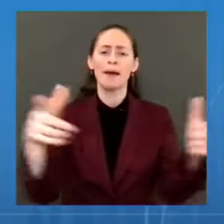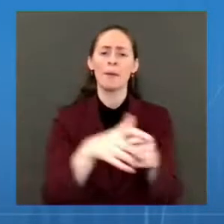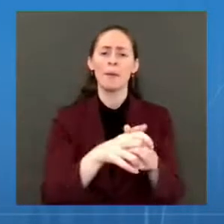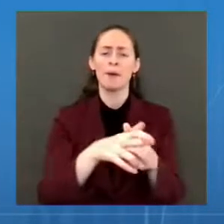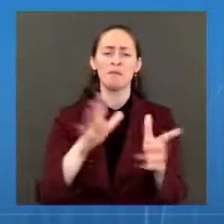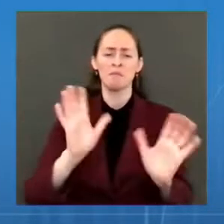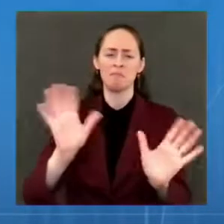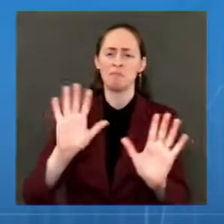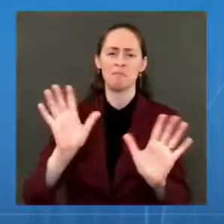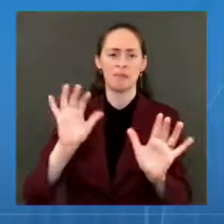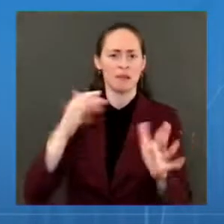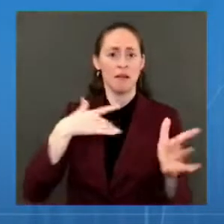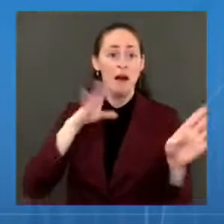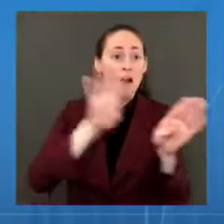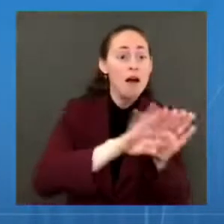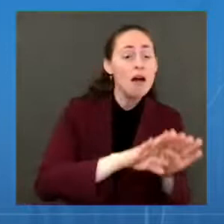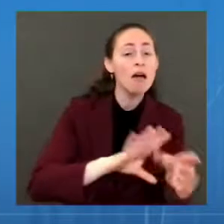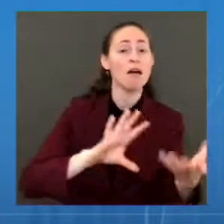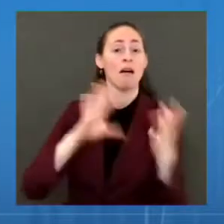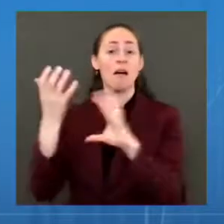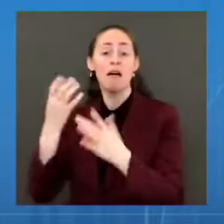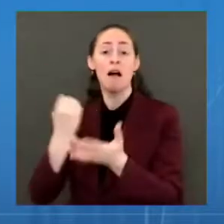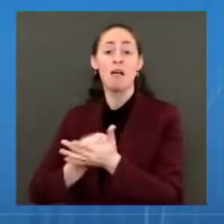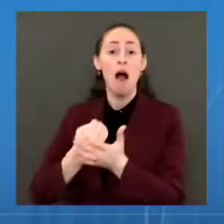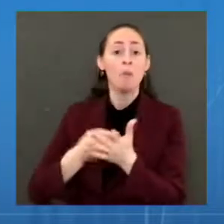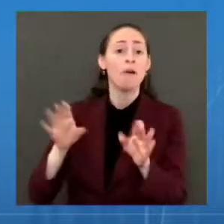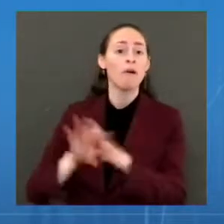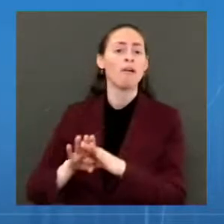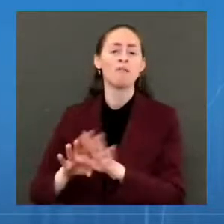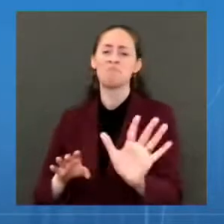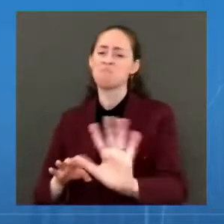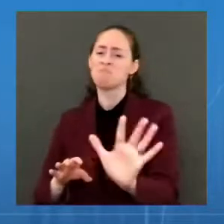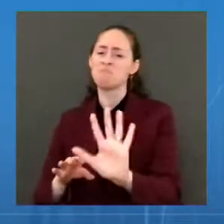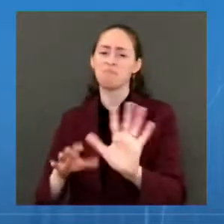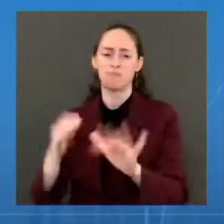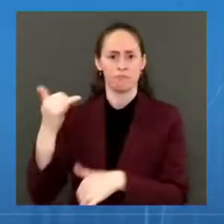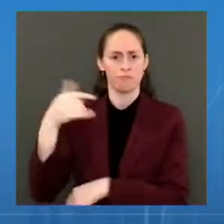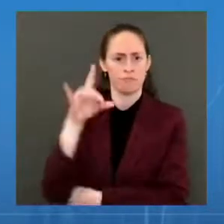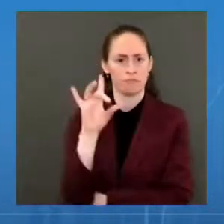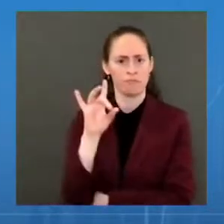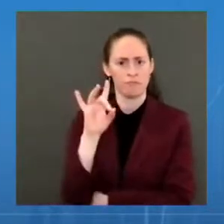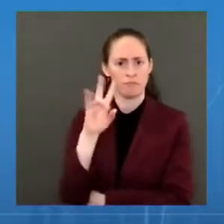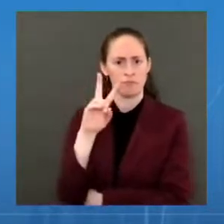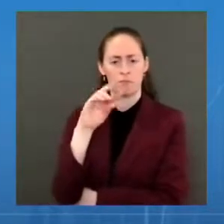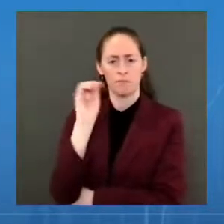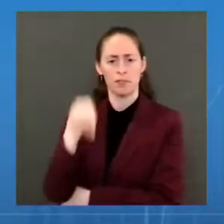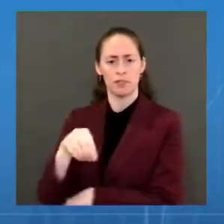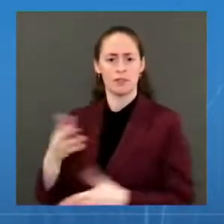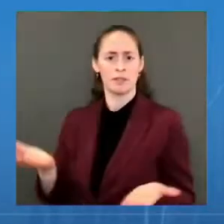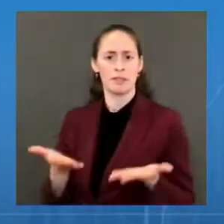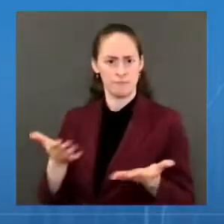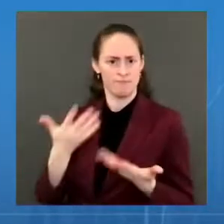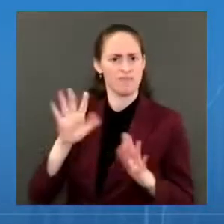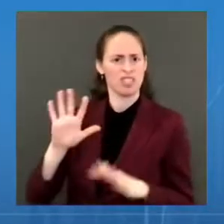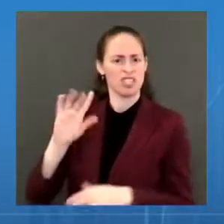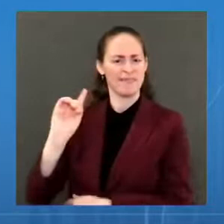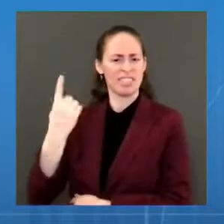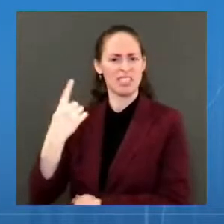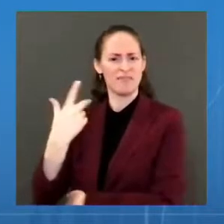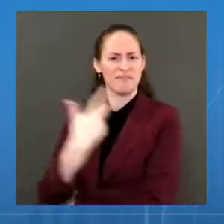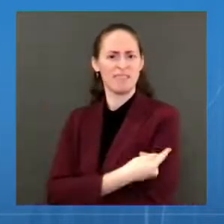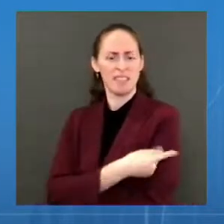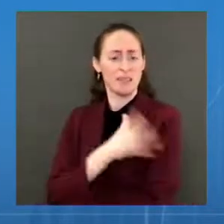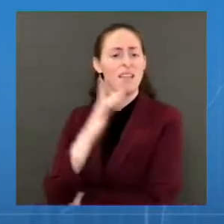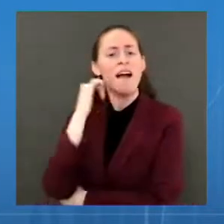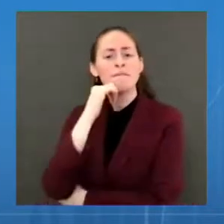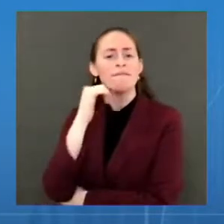we have 82% of people now with one shot and more people getting vaccinated each week. Obviously, the decisions how